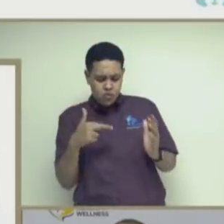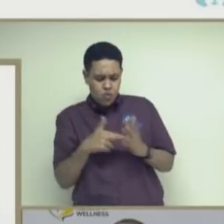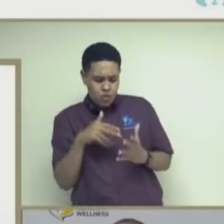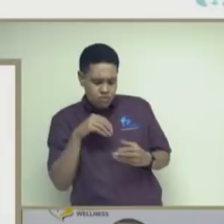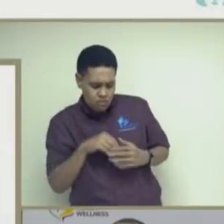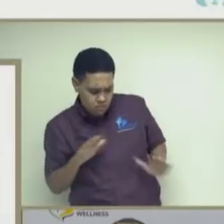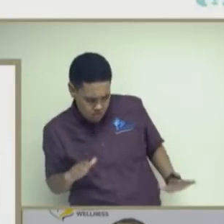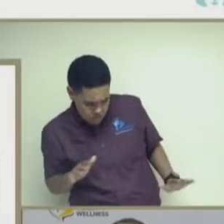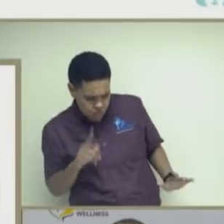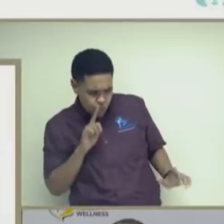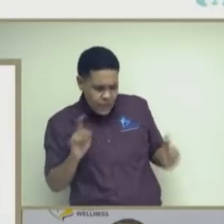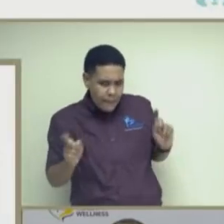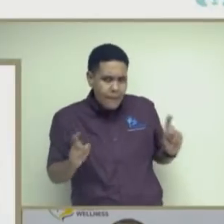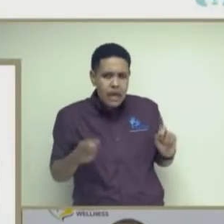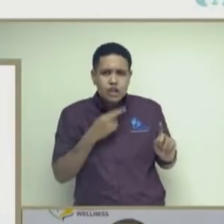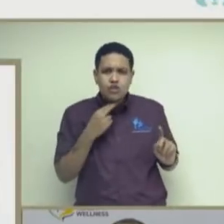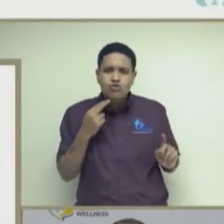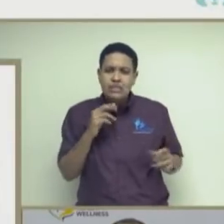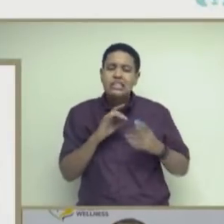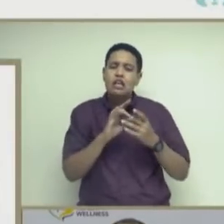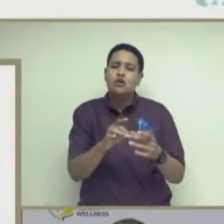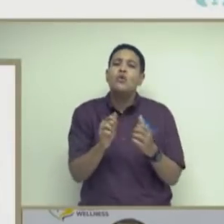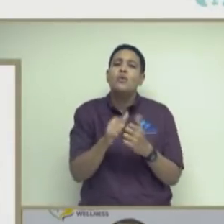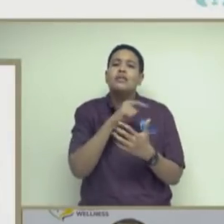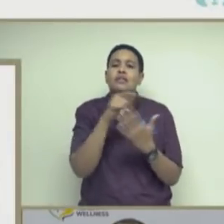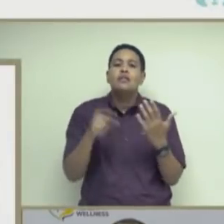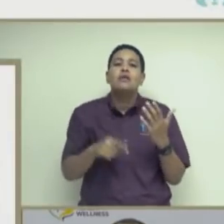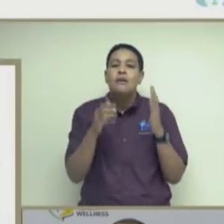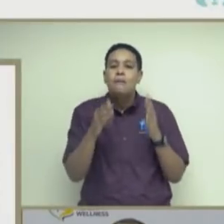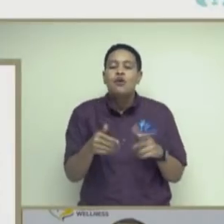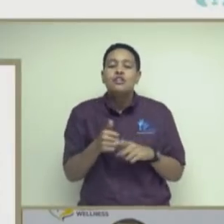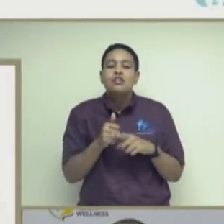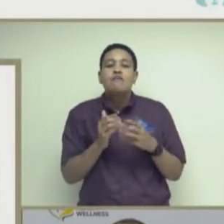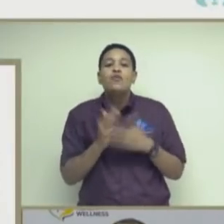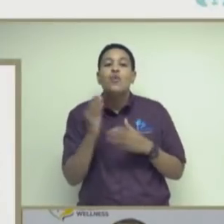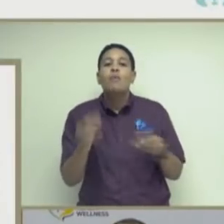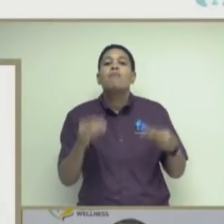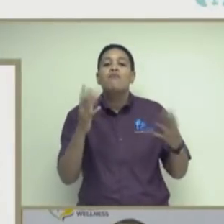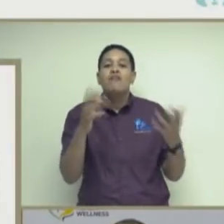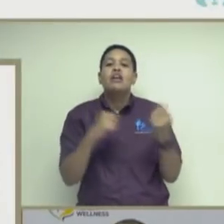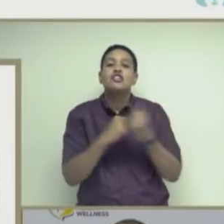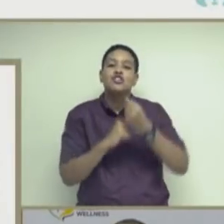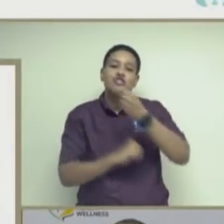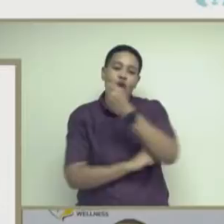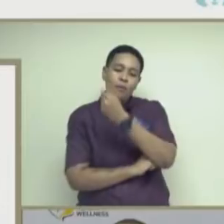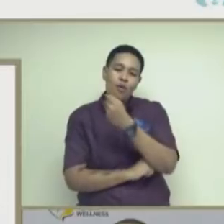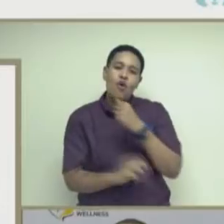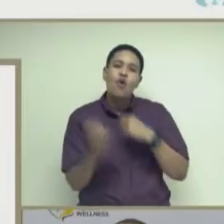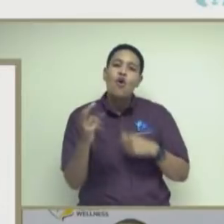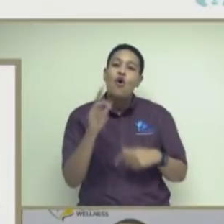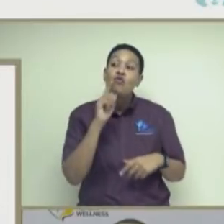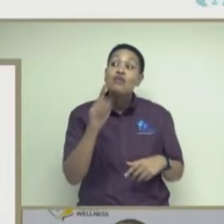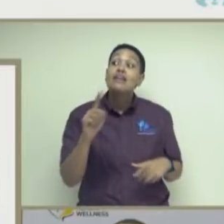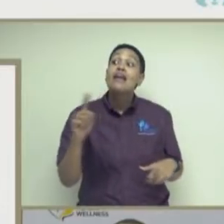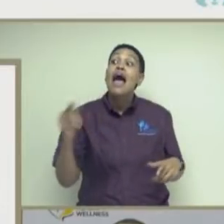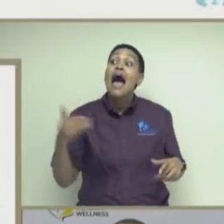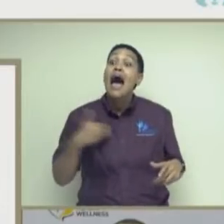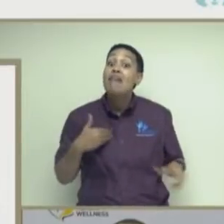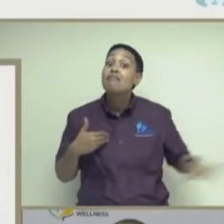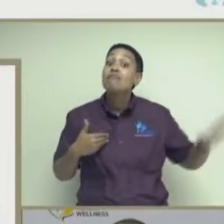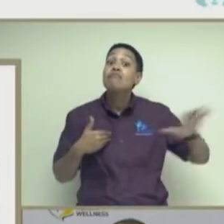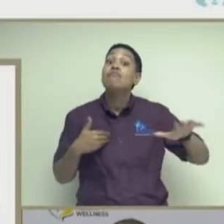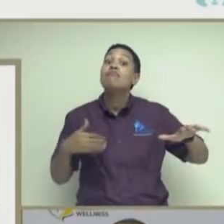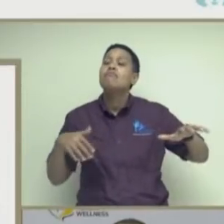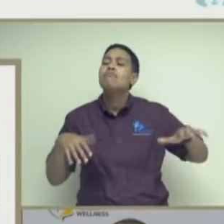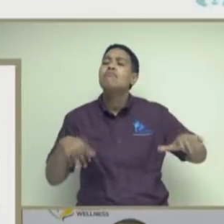to manage the risk that's associated with these individuals by providing support, or certainly having them take